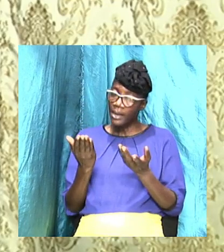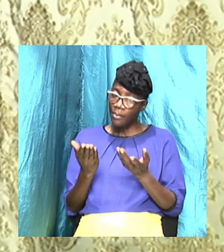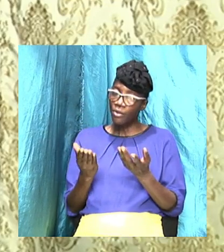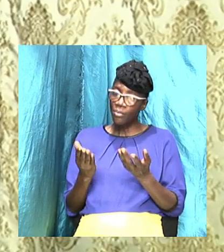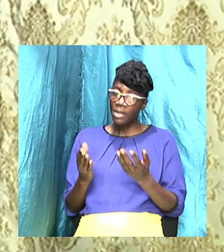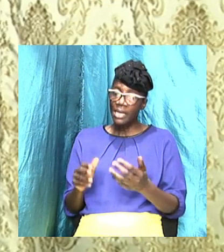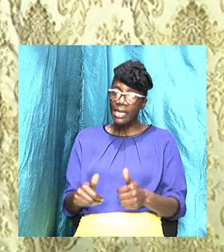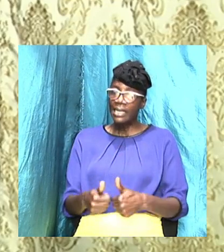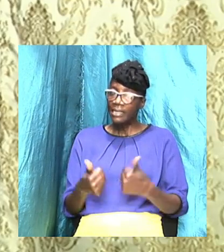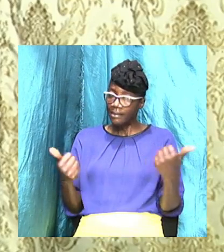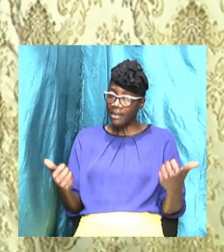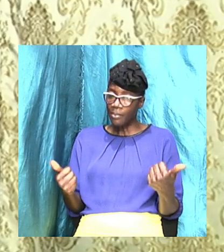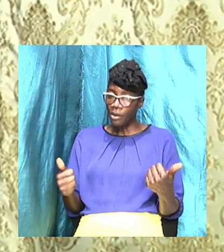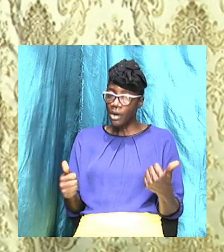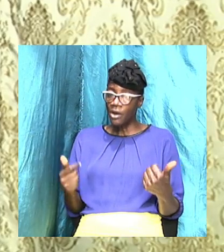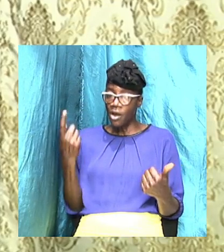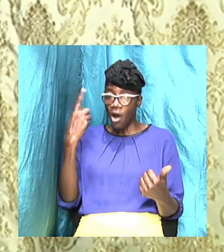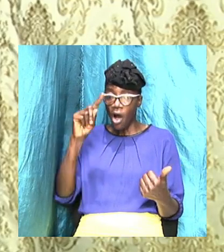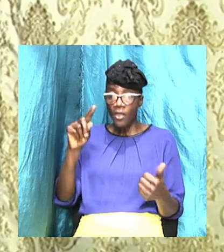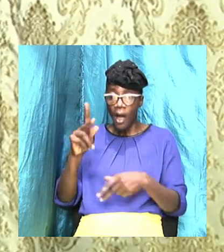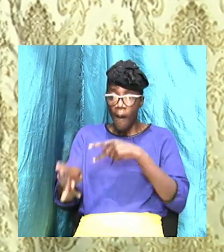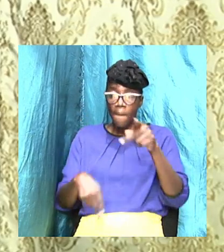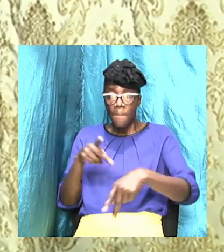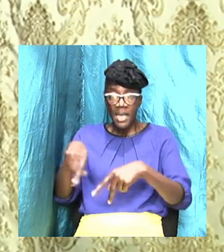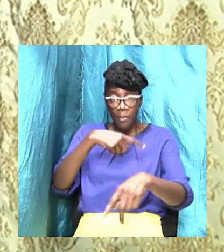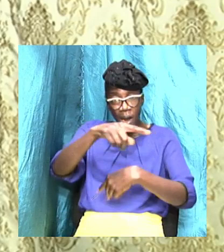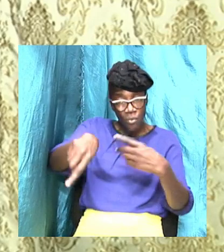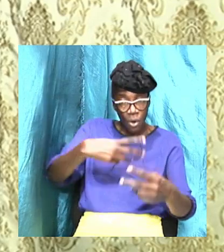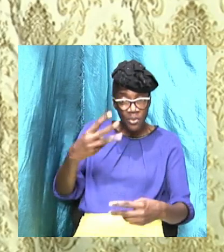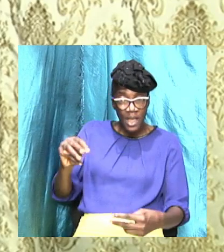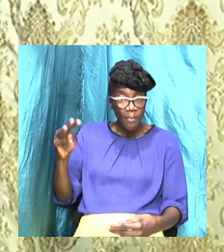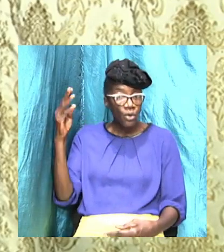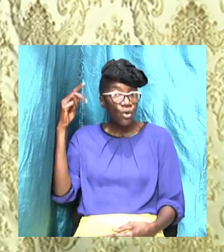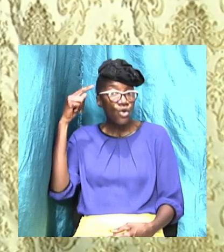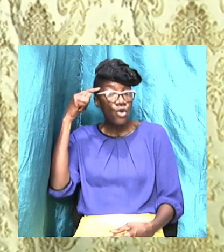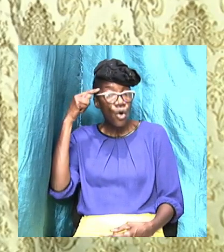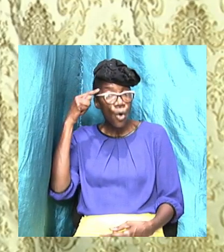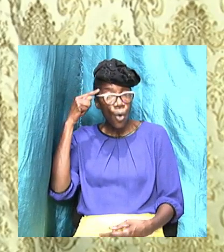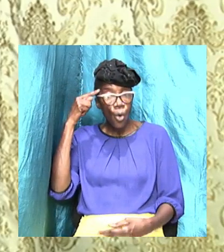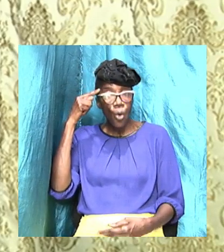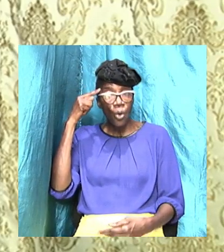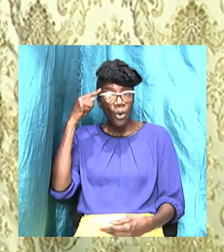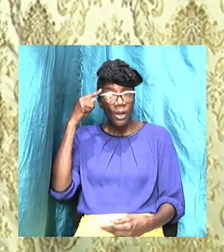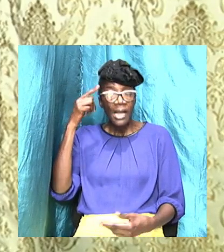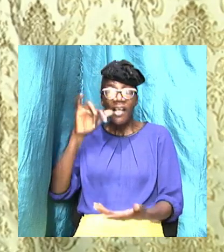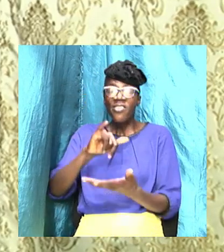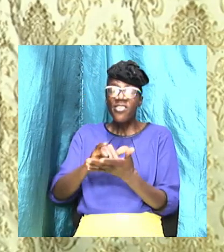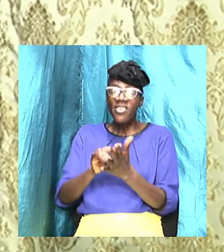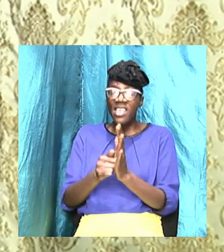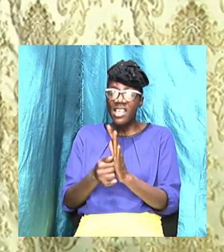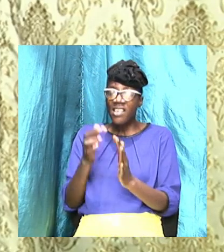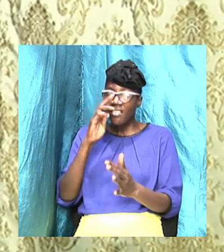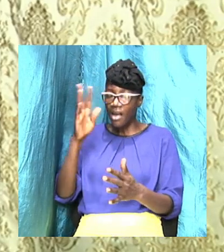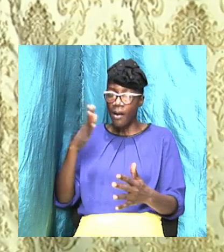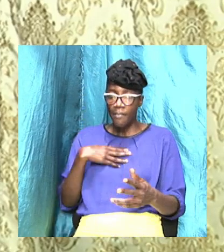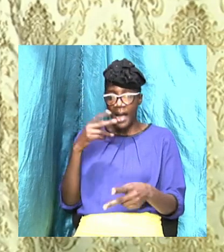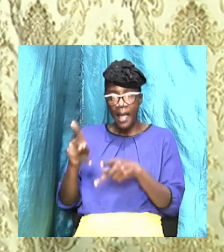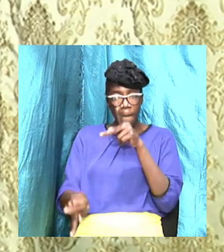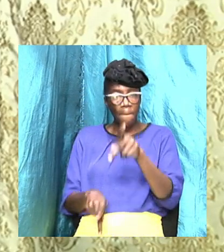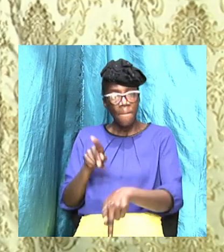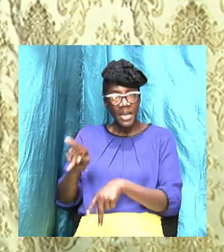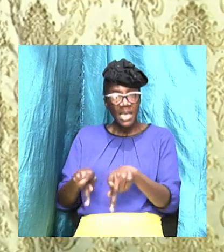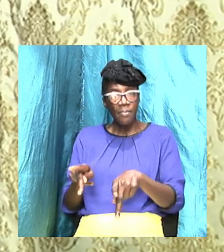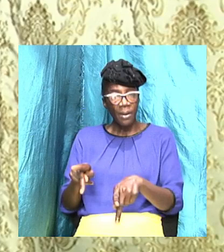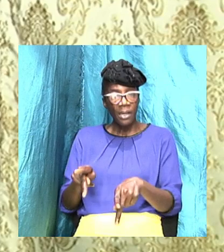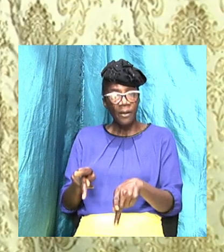for all other people around them to know that these are my people.